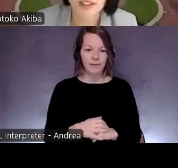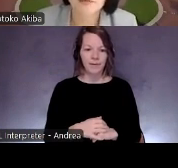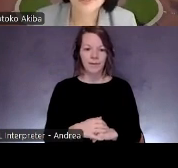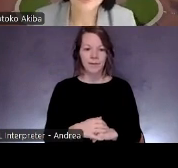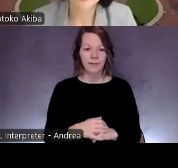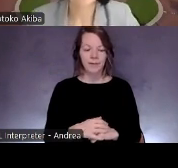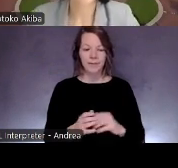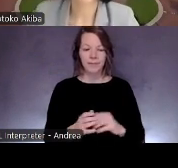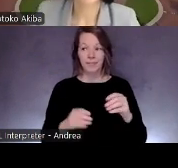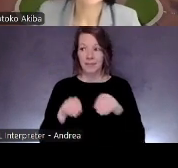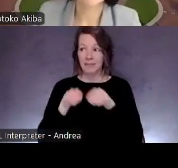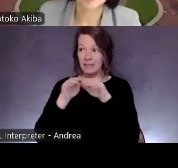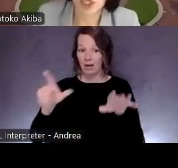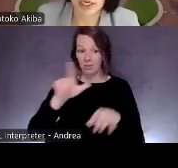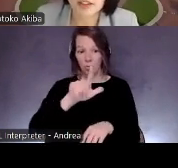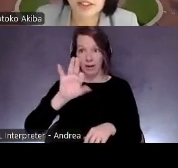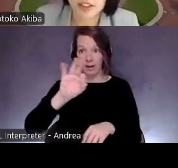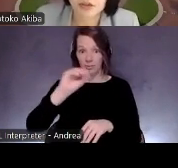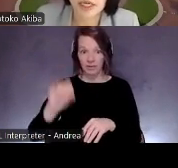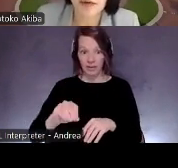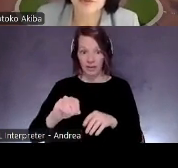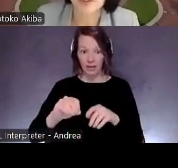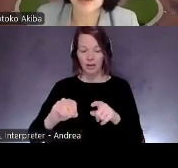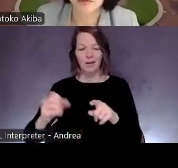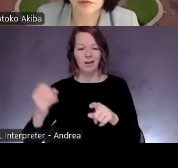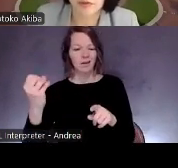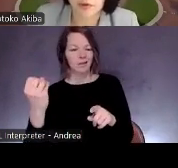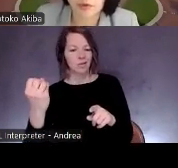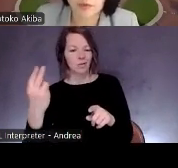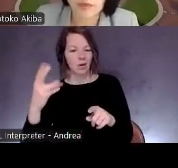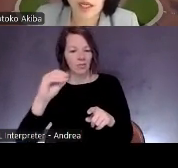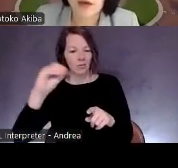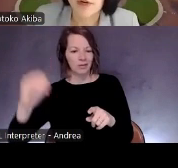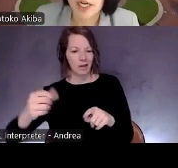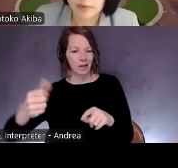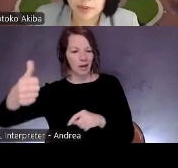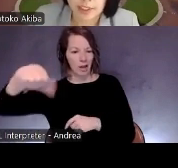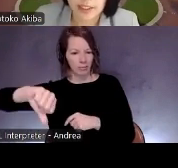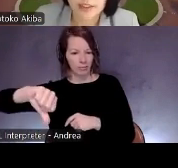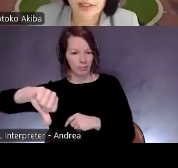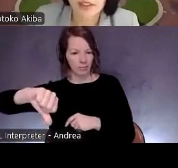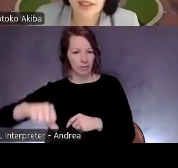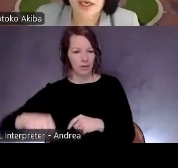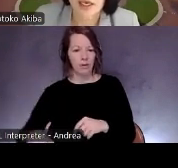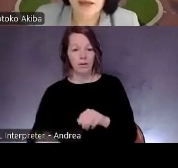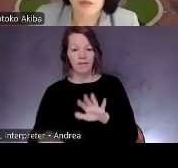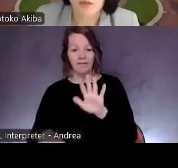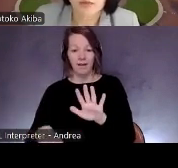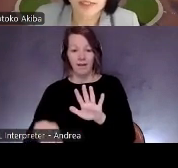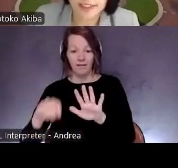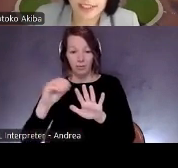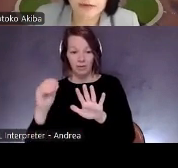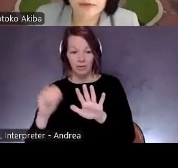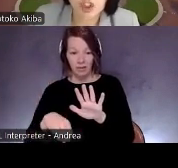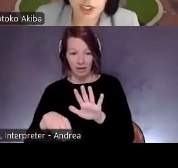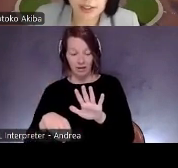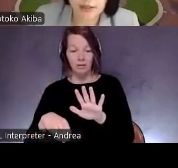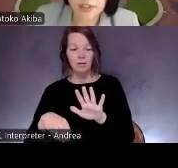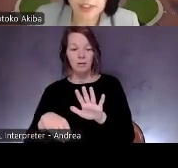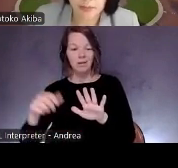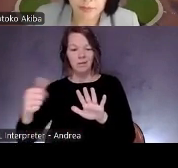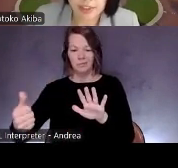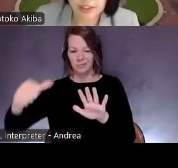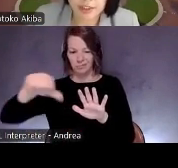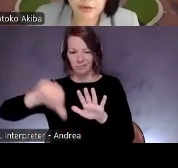12% receive the reject decision after external review, 5% receive reject